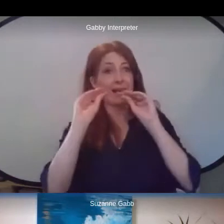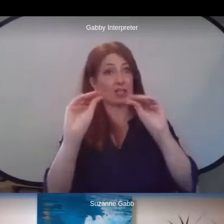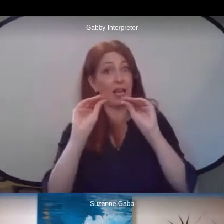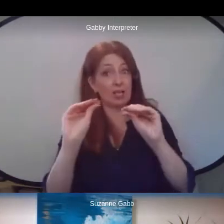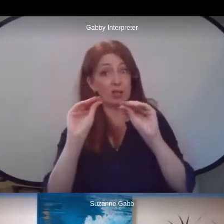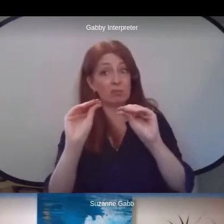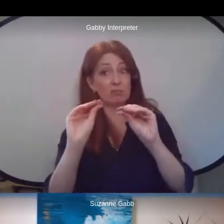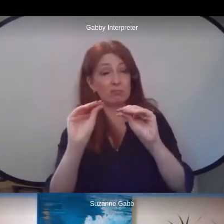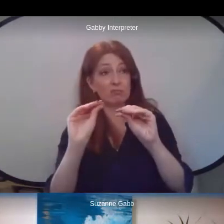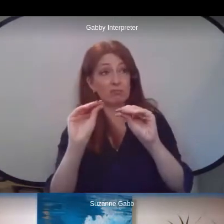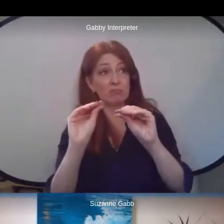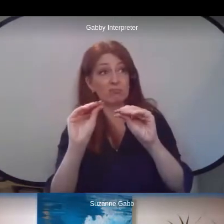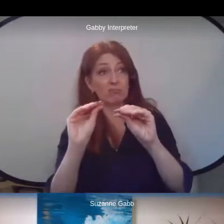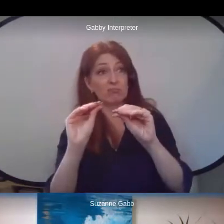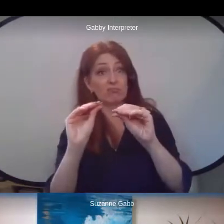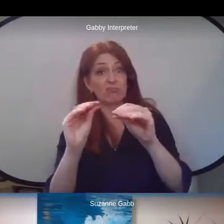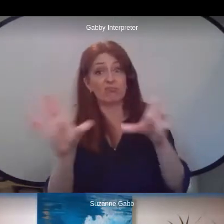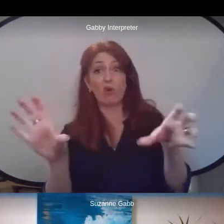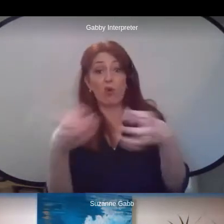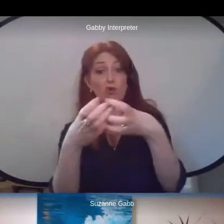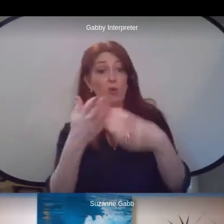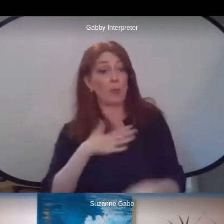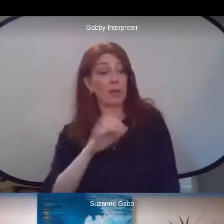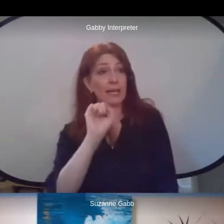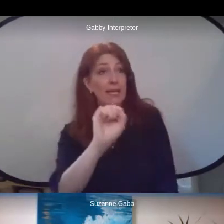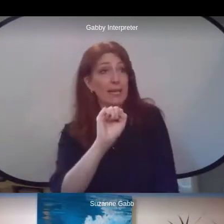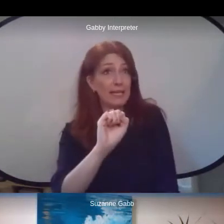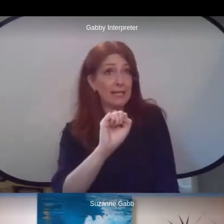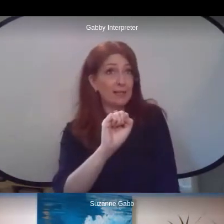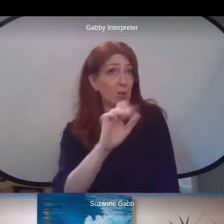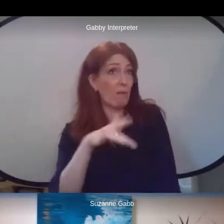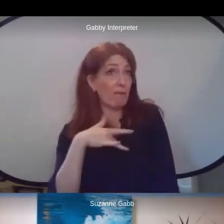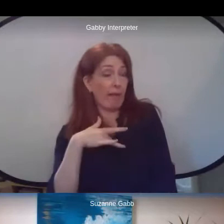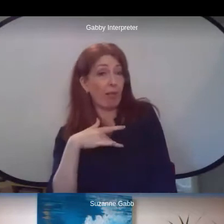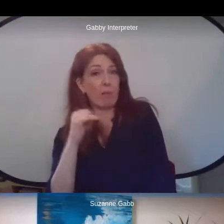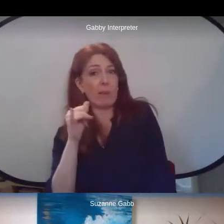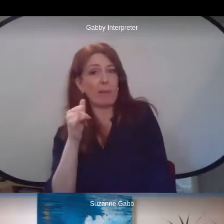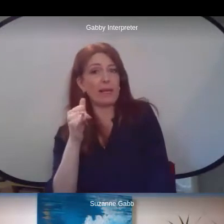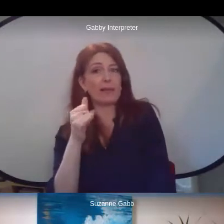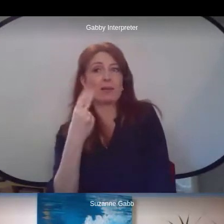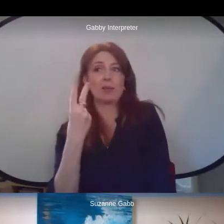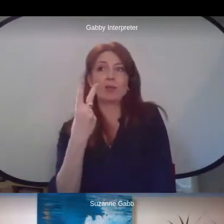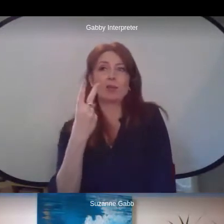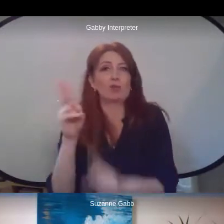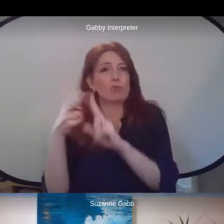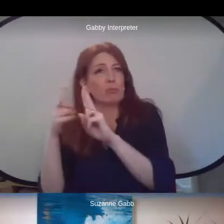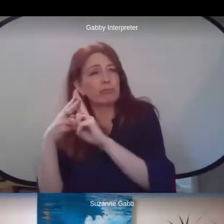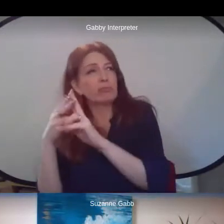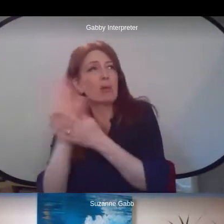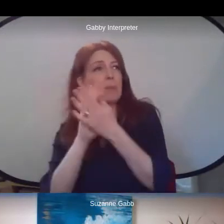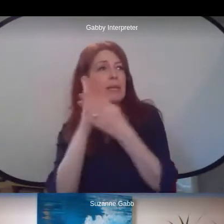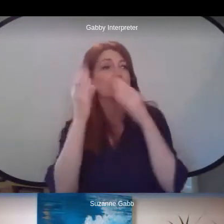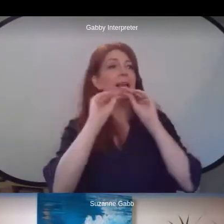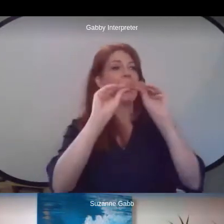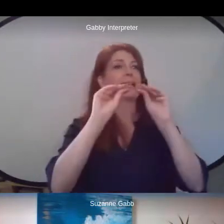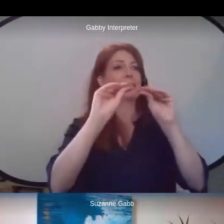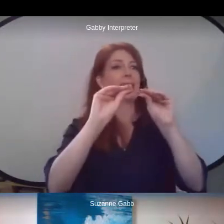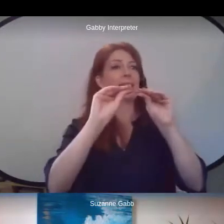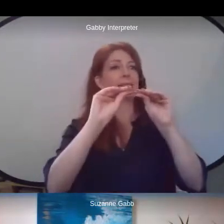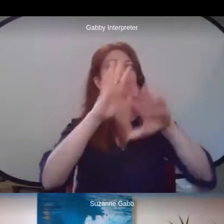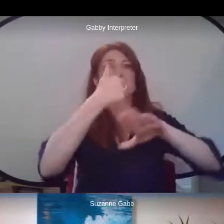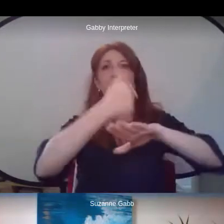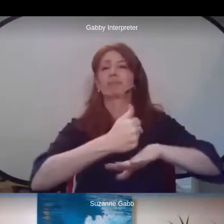the sector that is needed? Or is it kind of a bit of a double-edged approach that we've got to educate founders on how